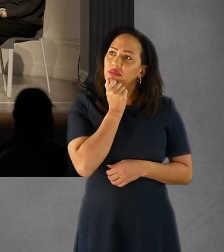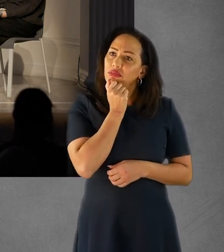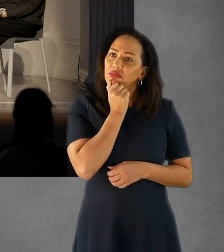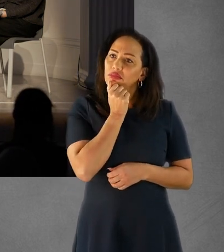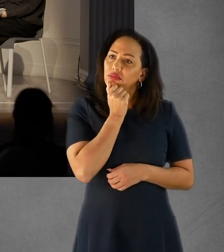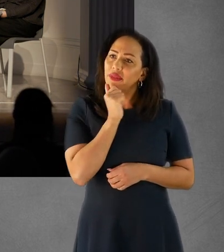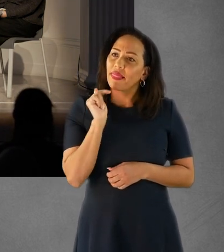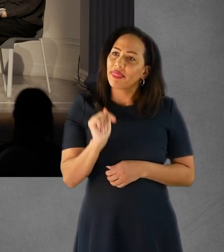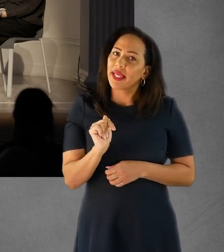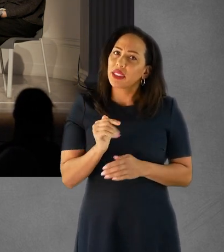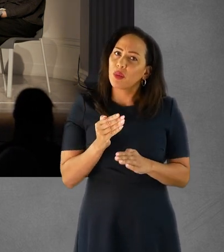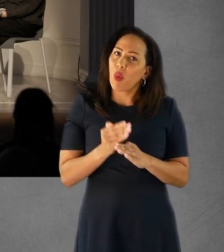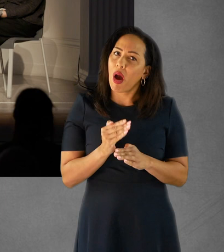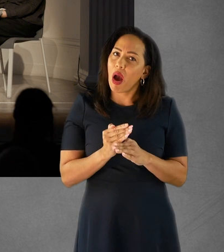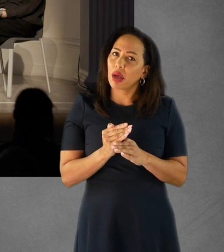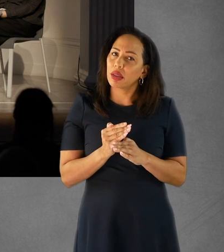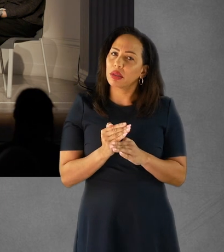kinds of secret